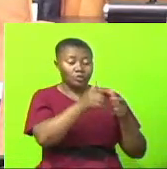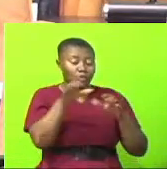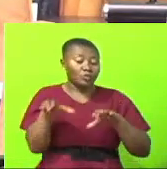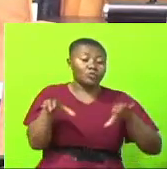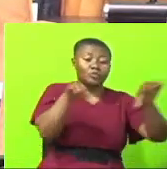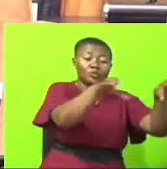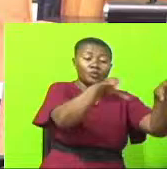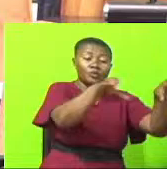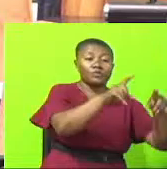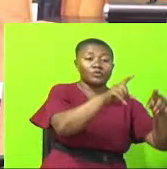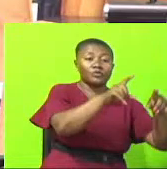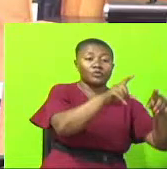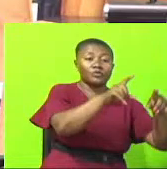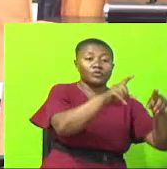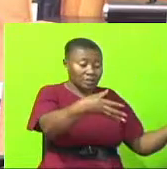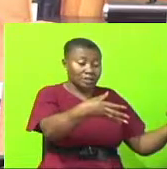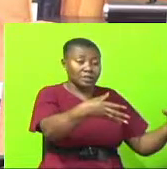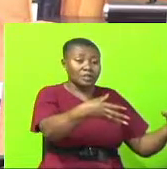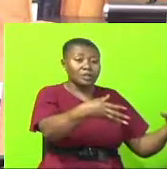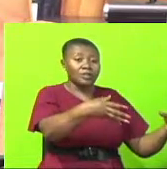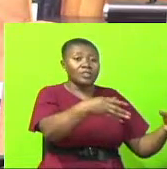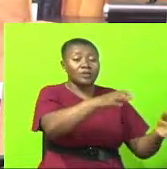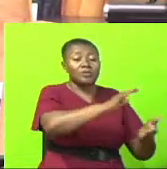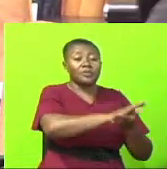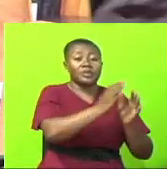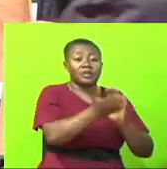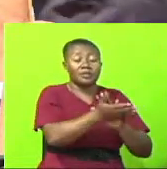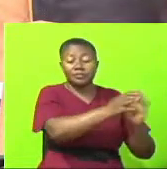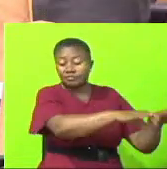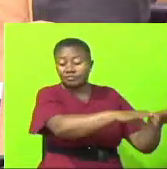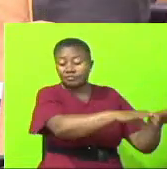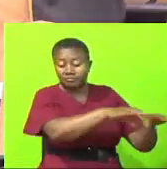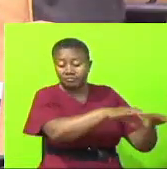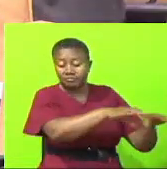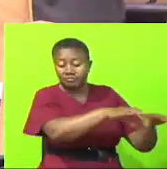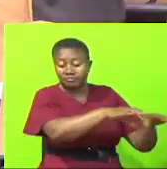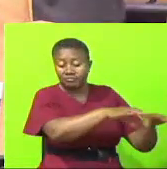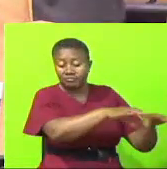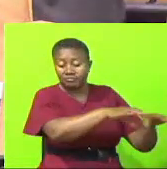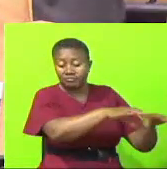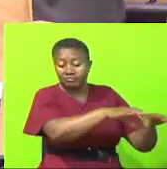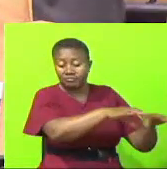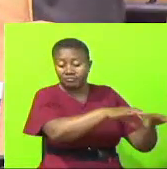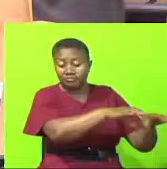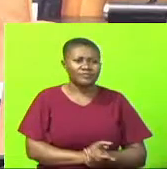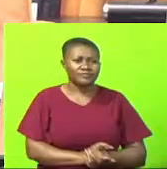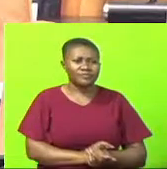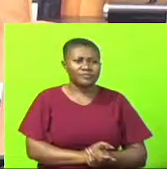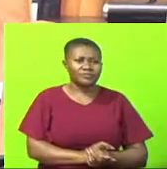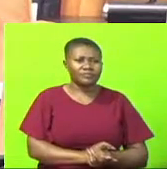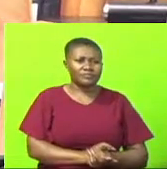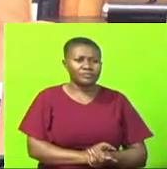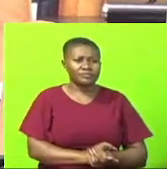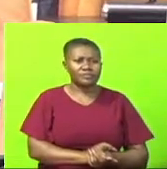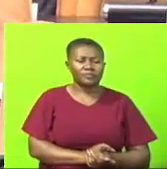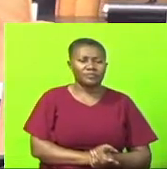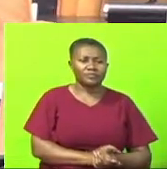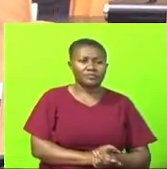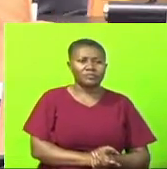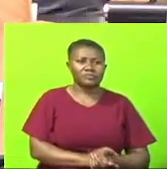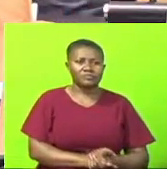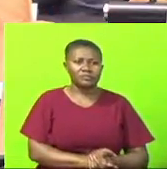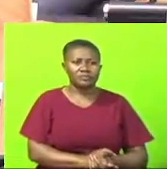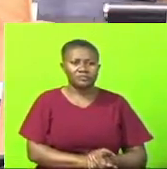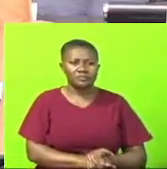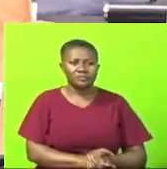and then we will become the majority side. Because he who comes into equity must come with clean hands. Where